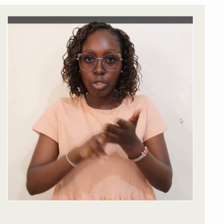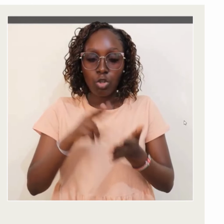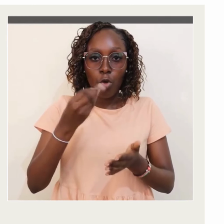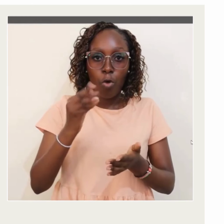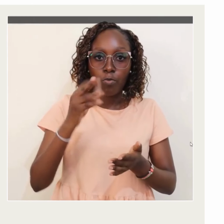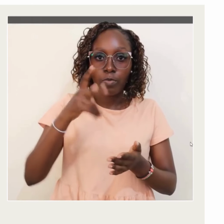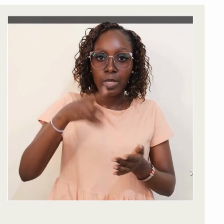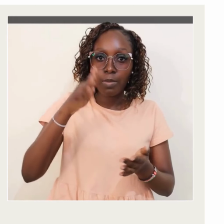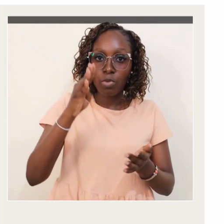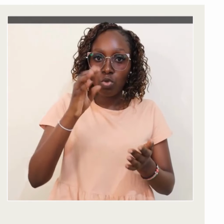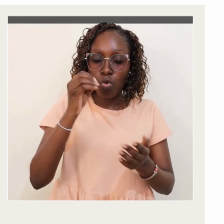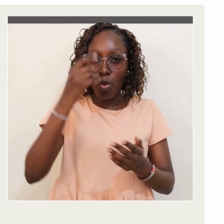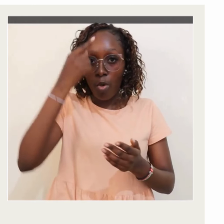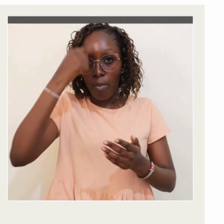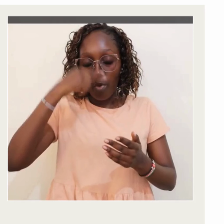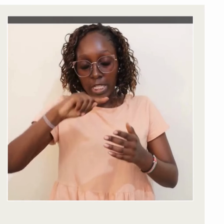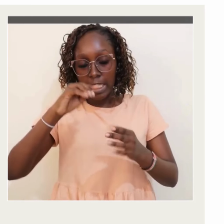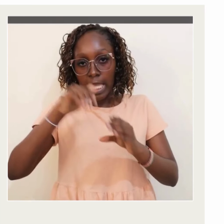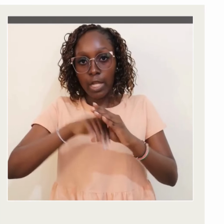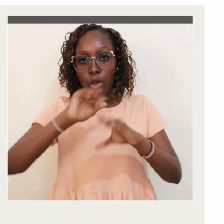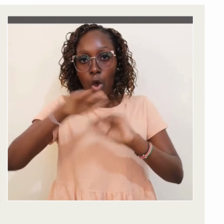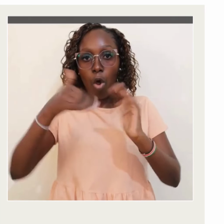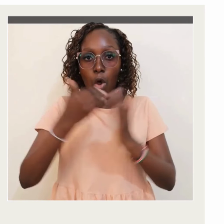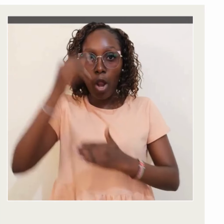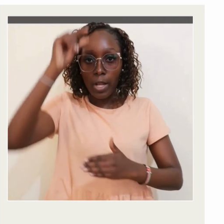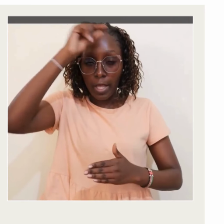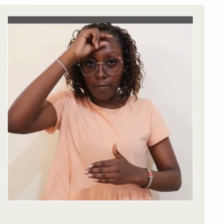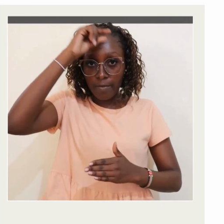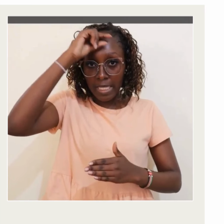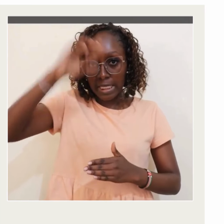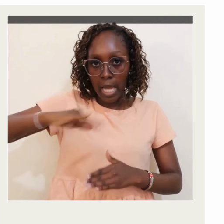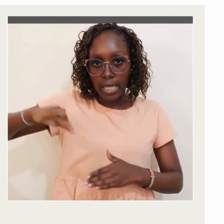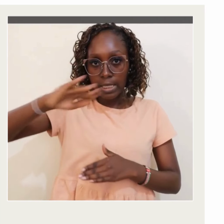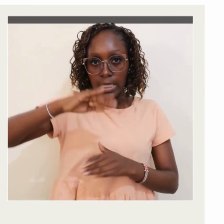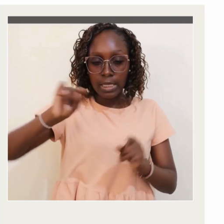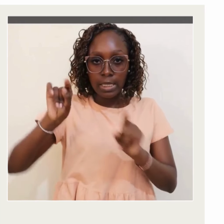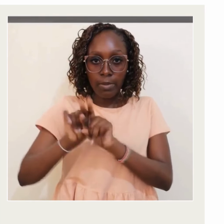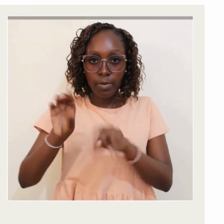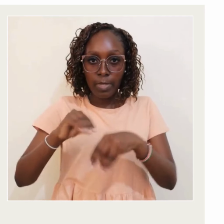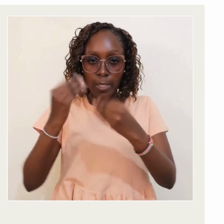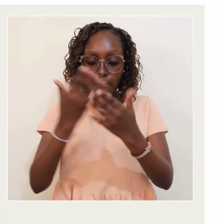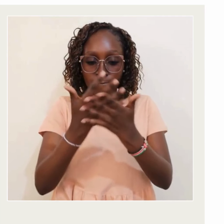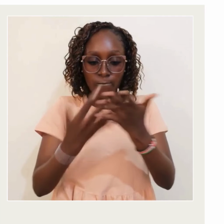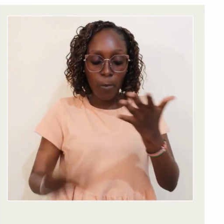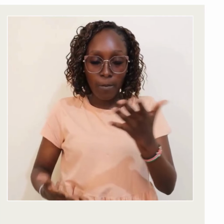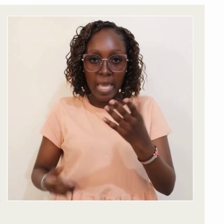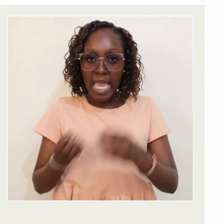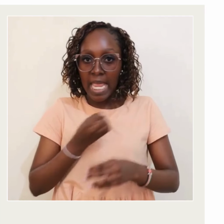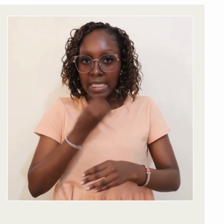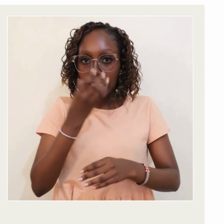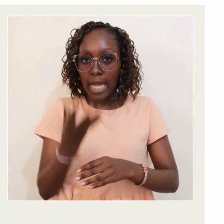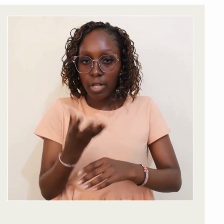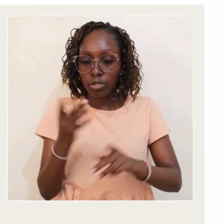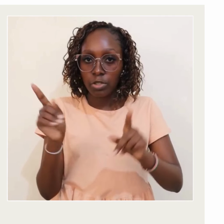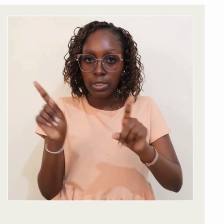the national PBO policy across government entities. It also provides